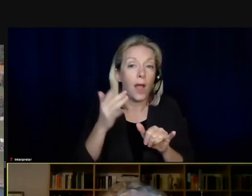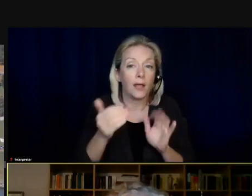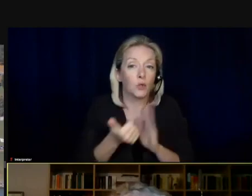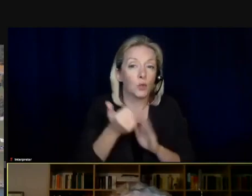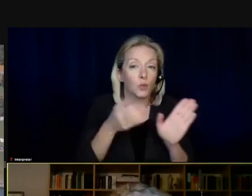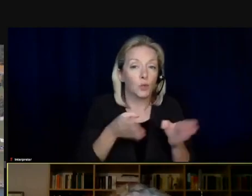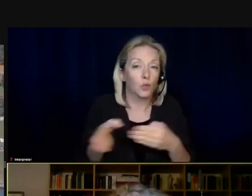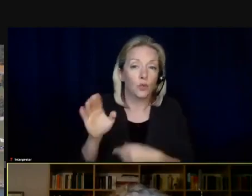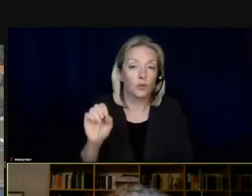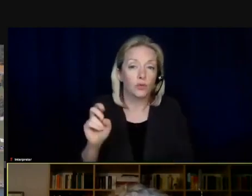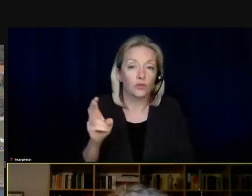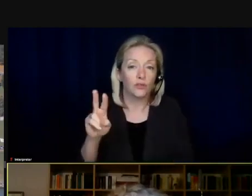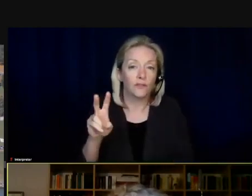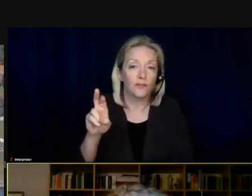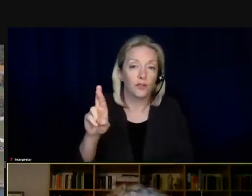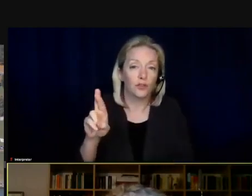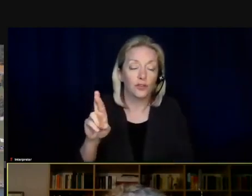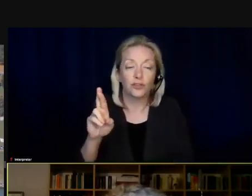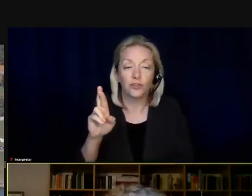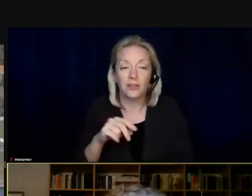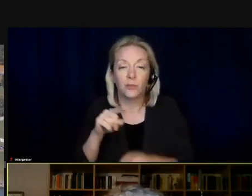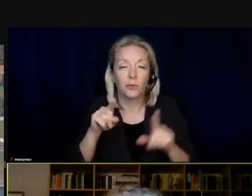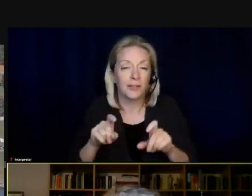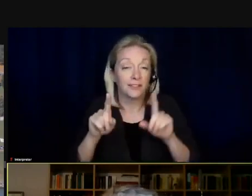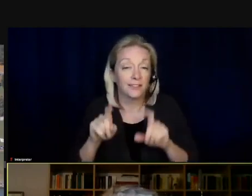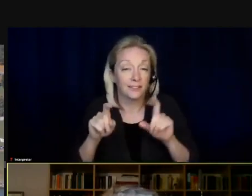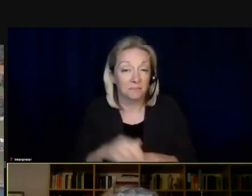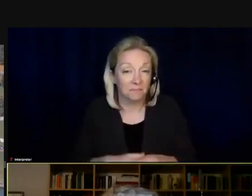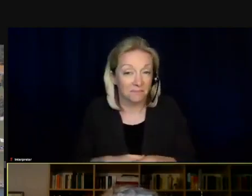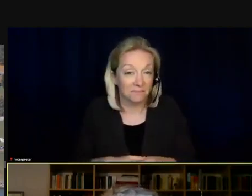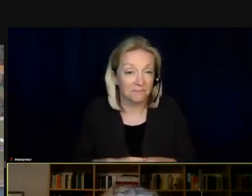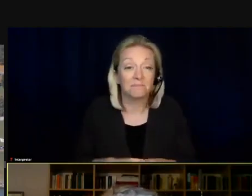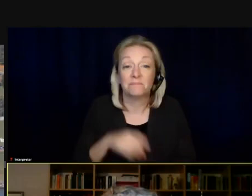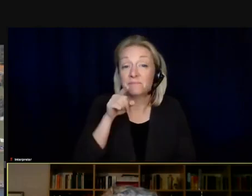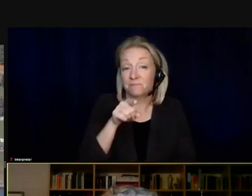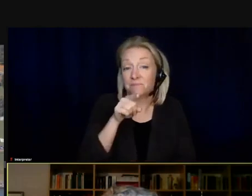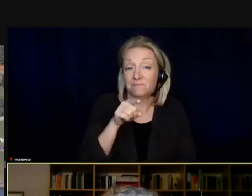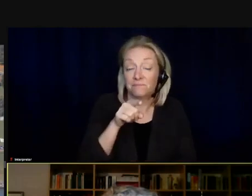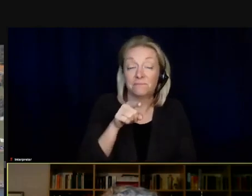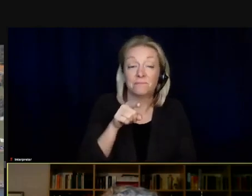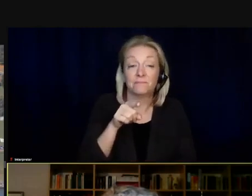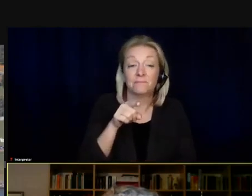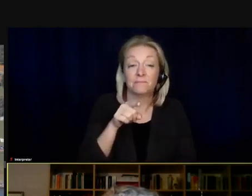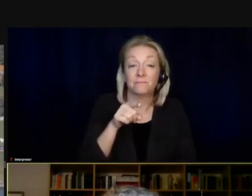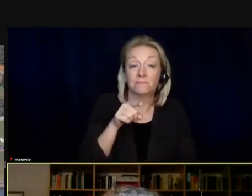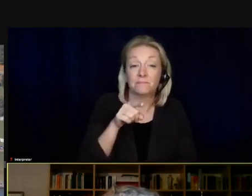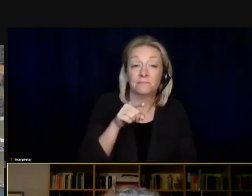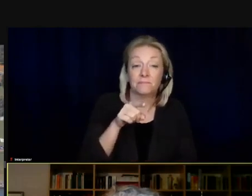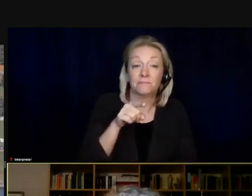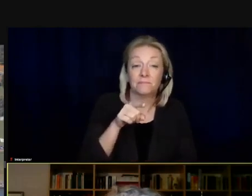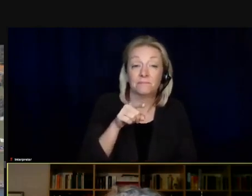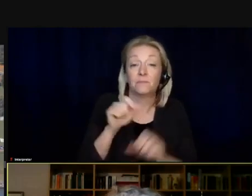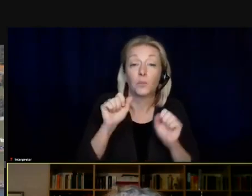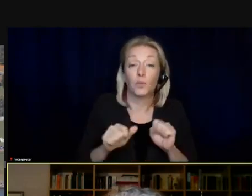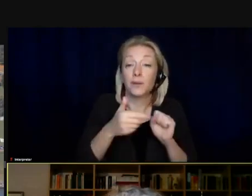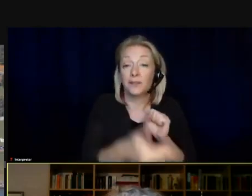they were setting up tests here. So this way, who's ever up here, you can